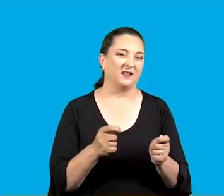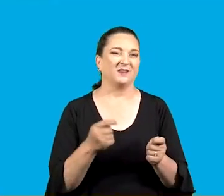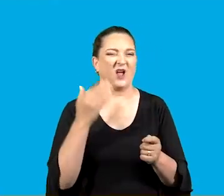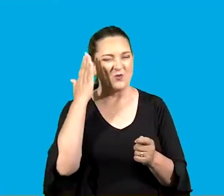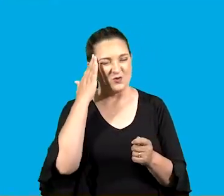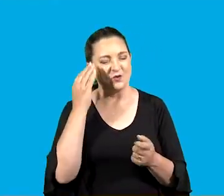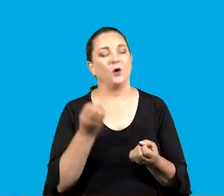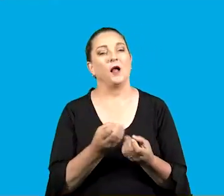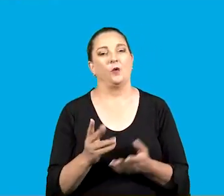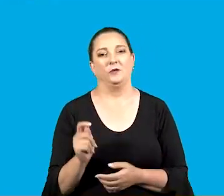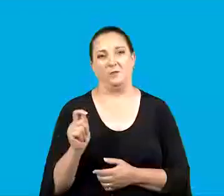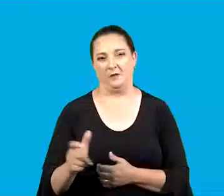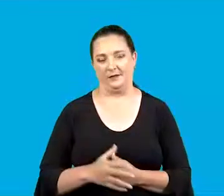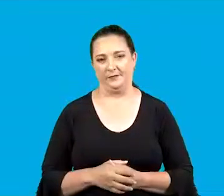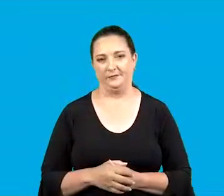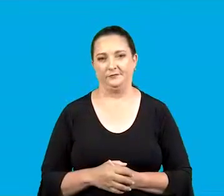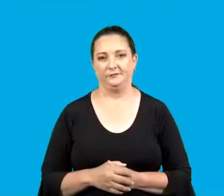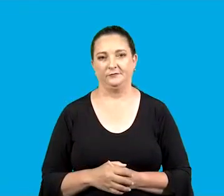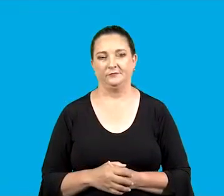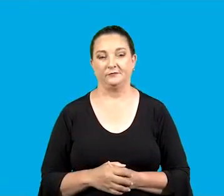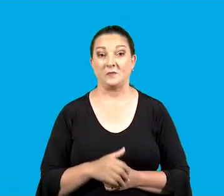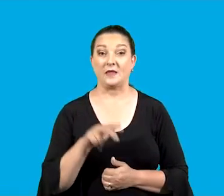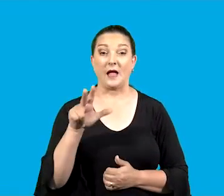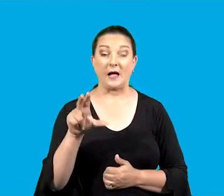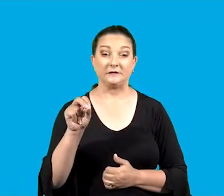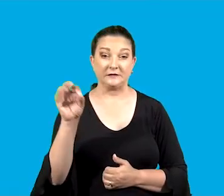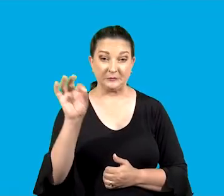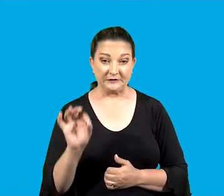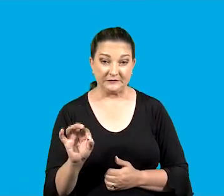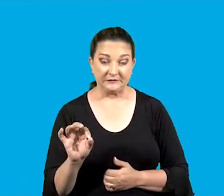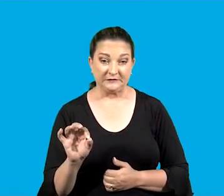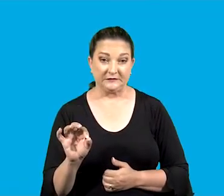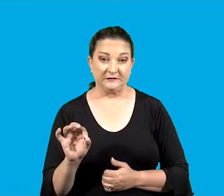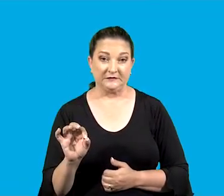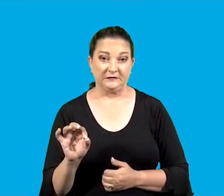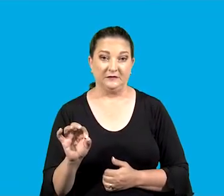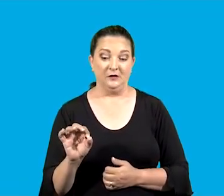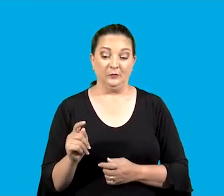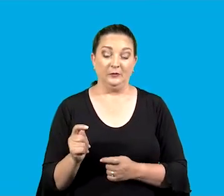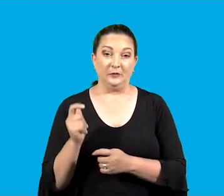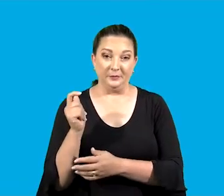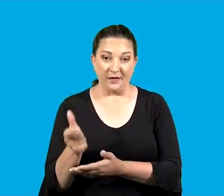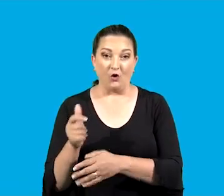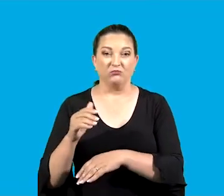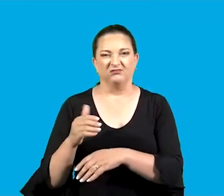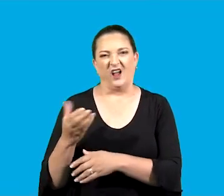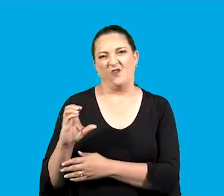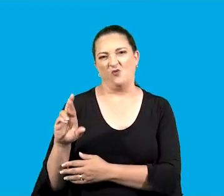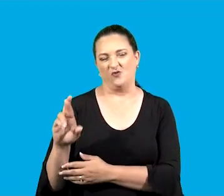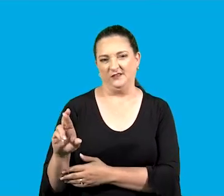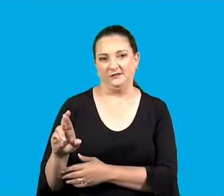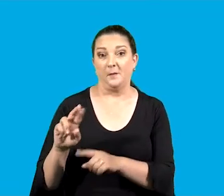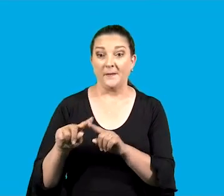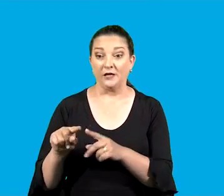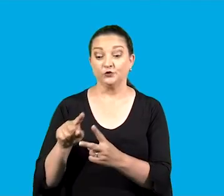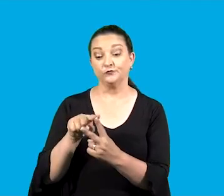buy. Okay. And then we're told 80% of stock is purchased on credit, and creditors are